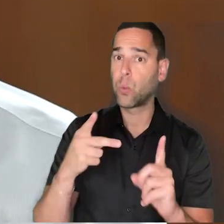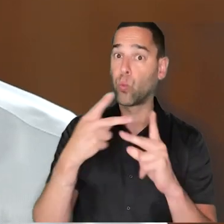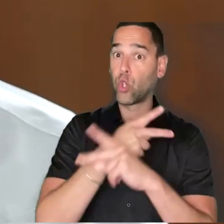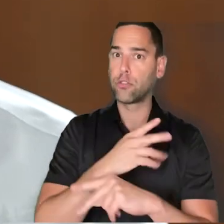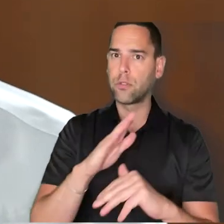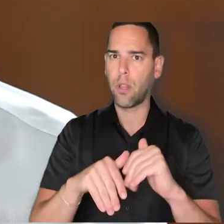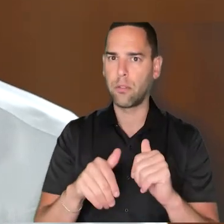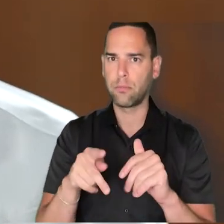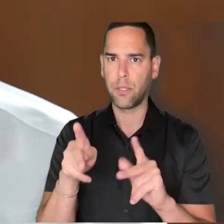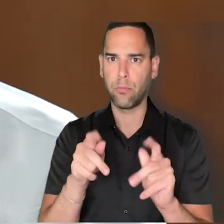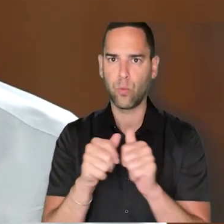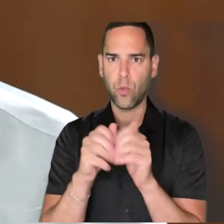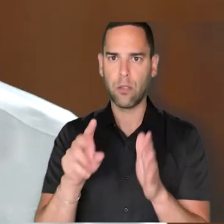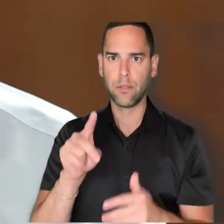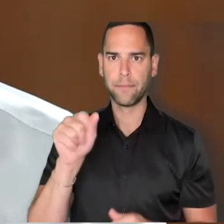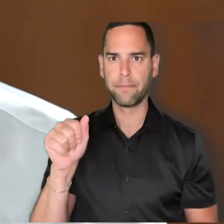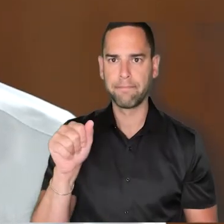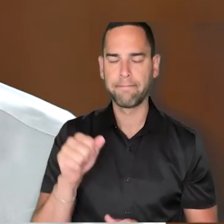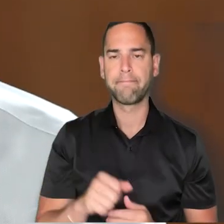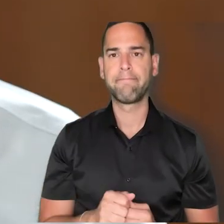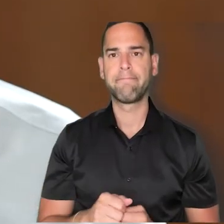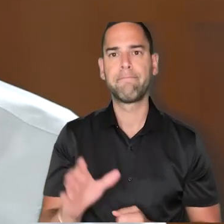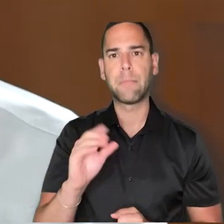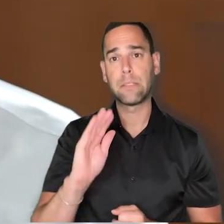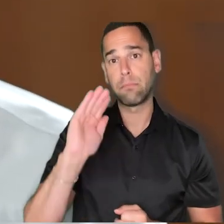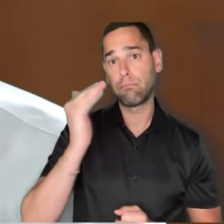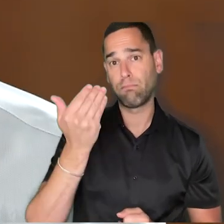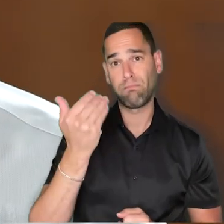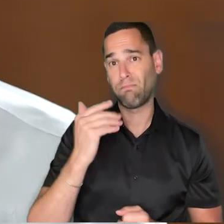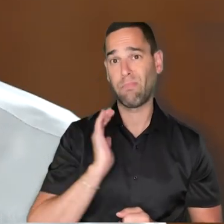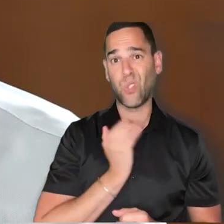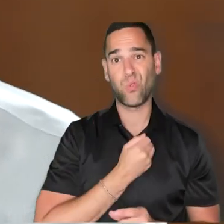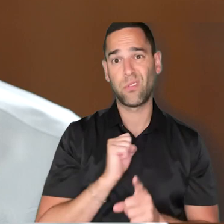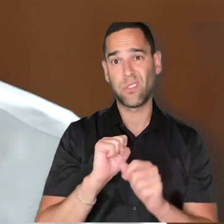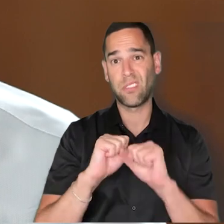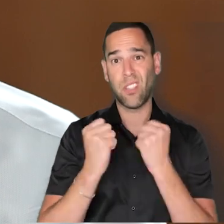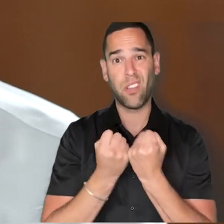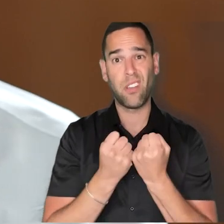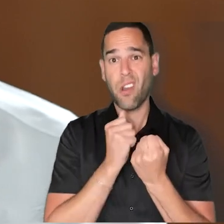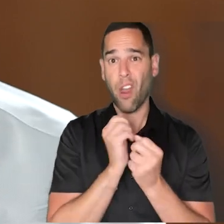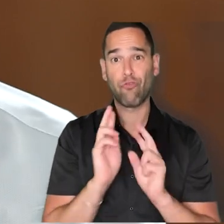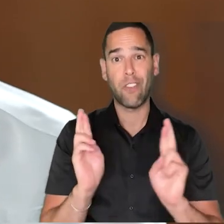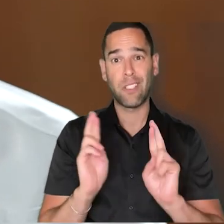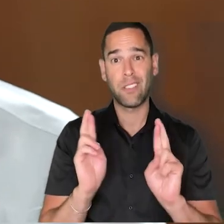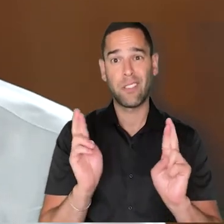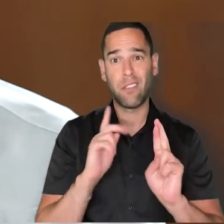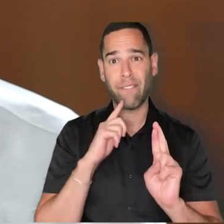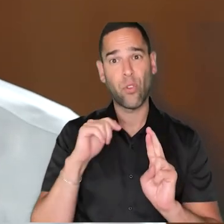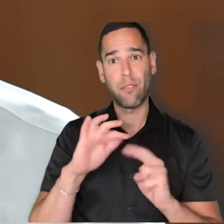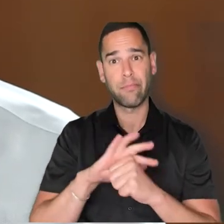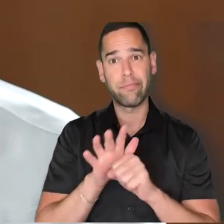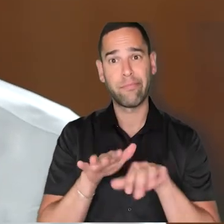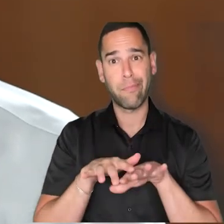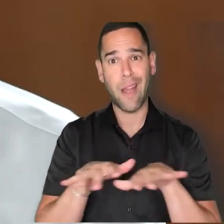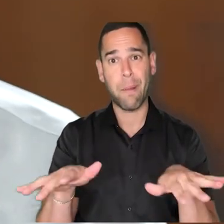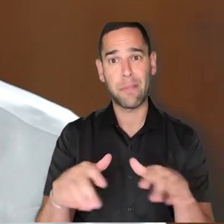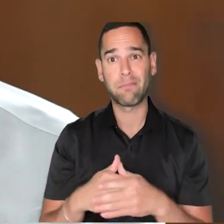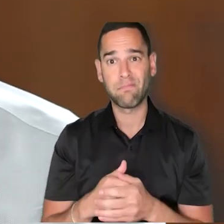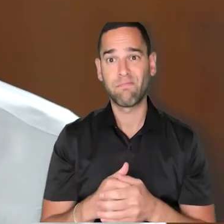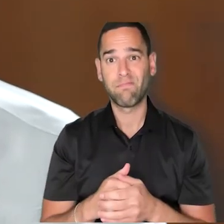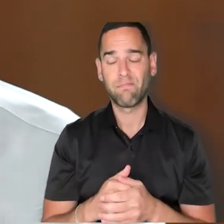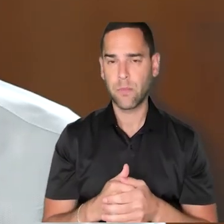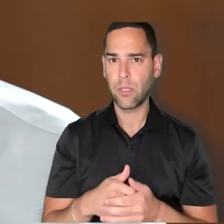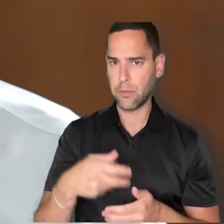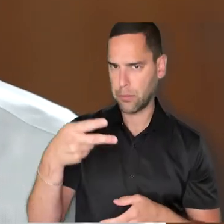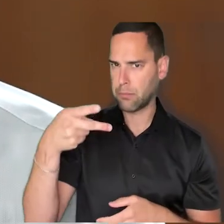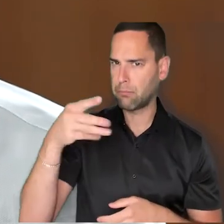way, as you've seen. And it's also shown that society, to some extent, was not prepared for this